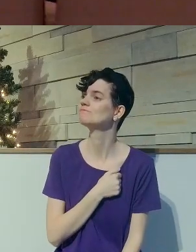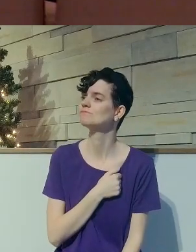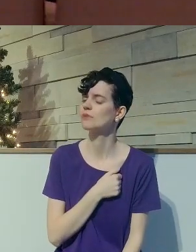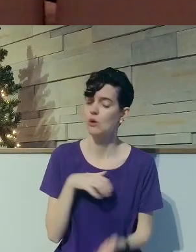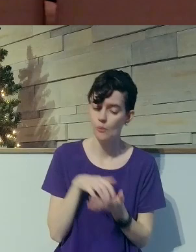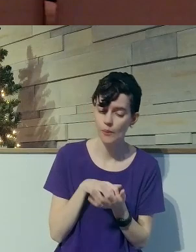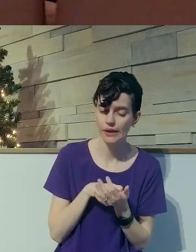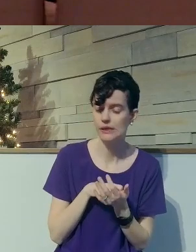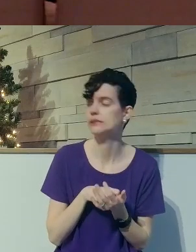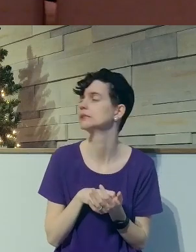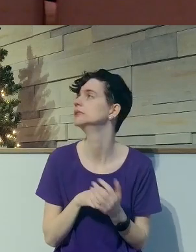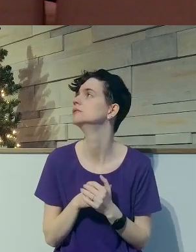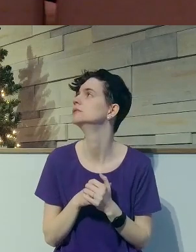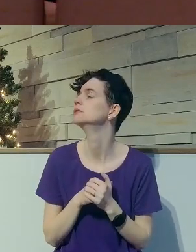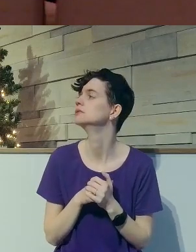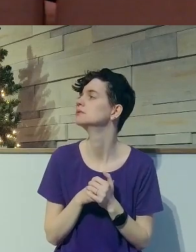weak and frail,